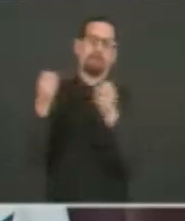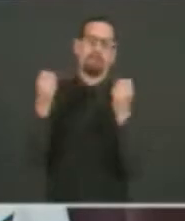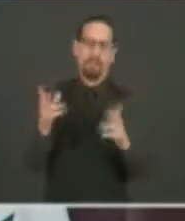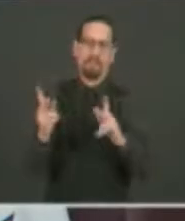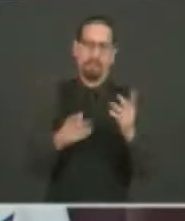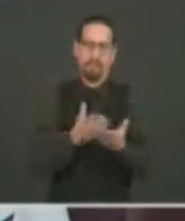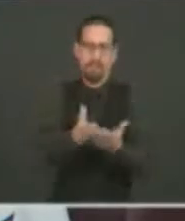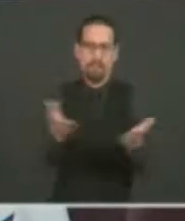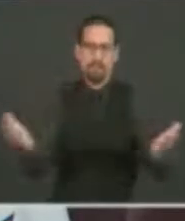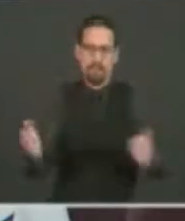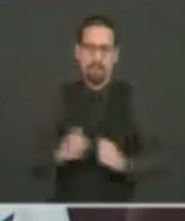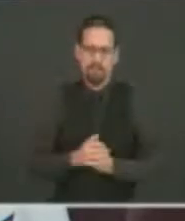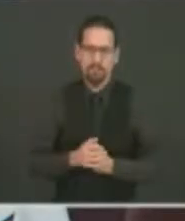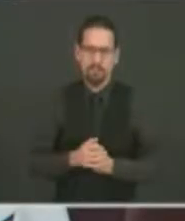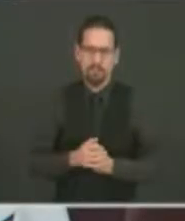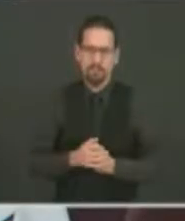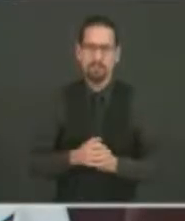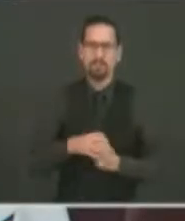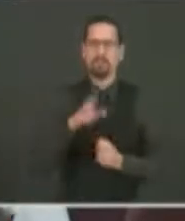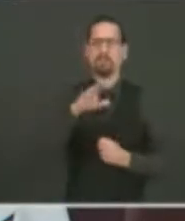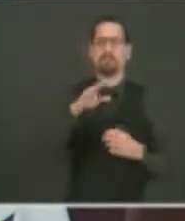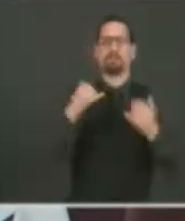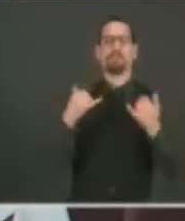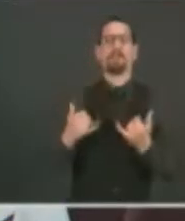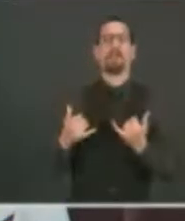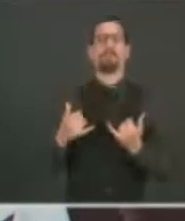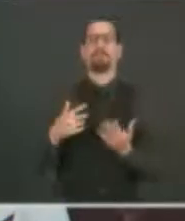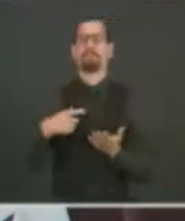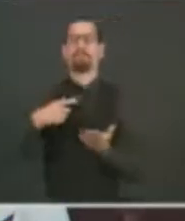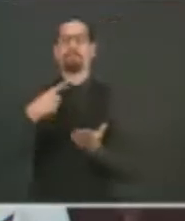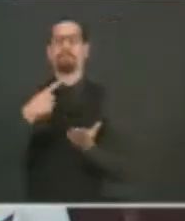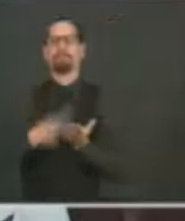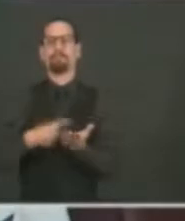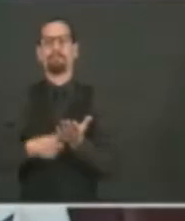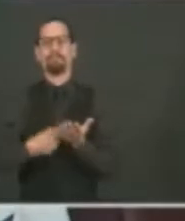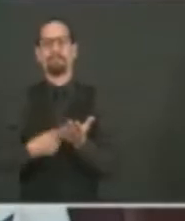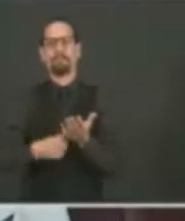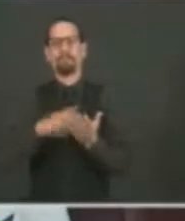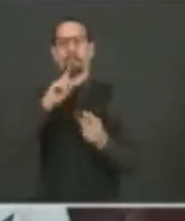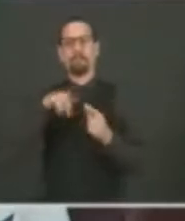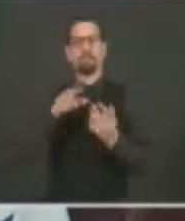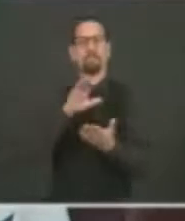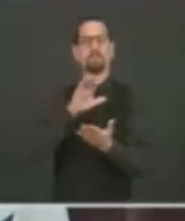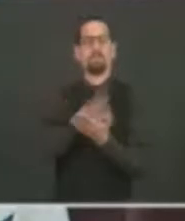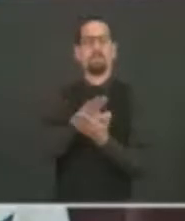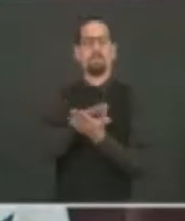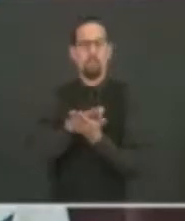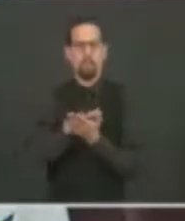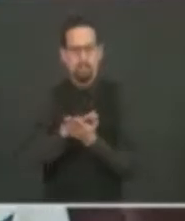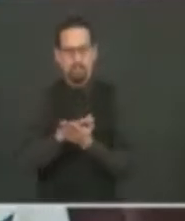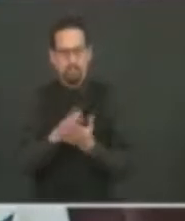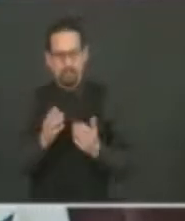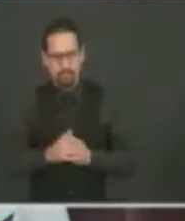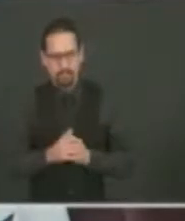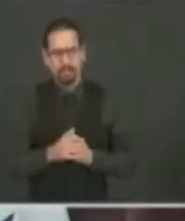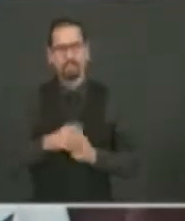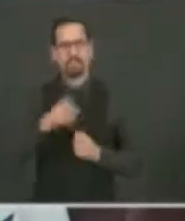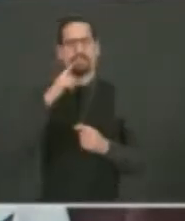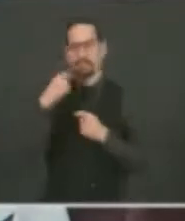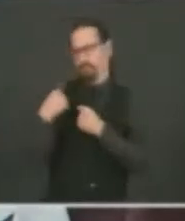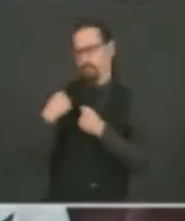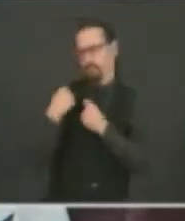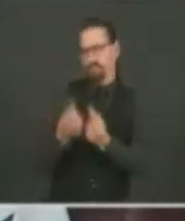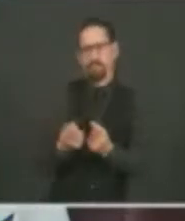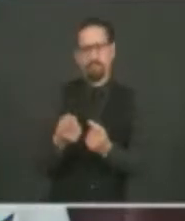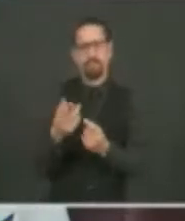of school. It was fun for me. I got to see a lot of these young students who've been cooped up for a long time without